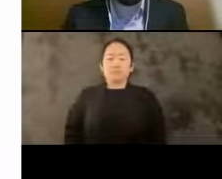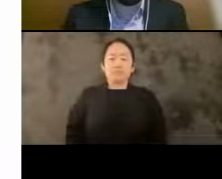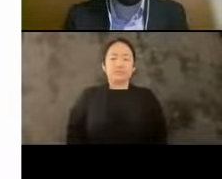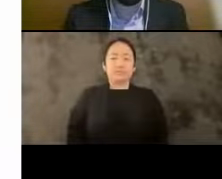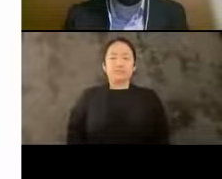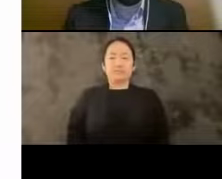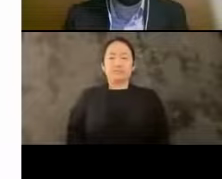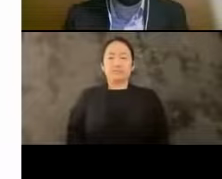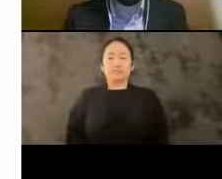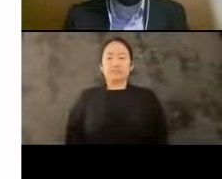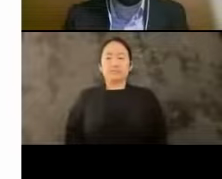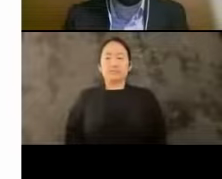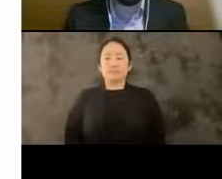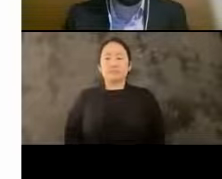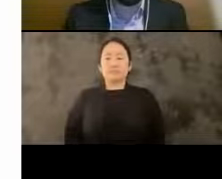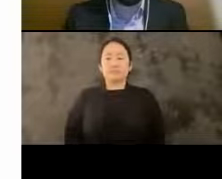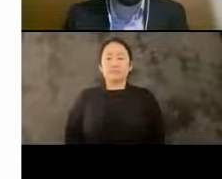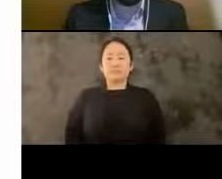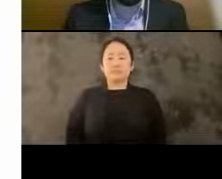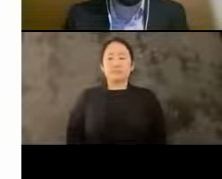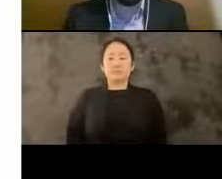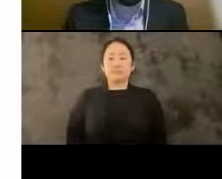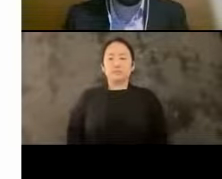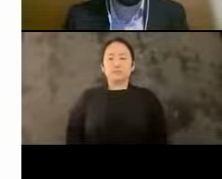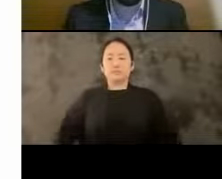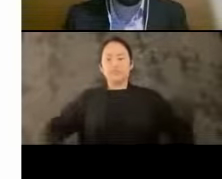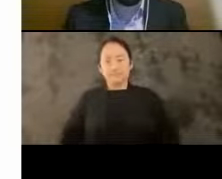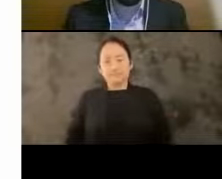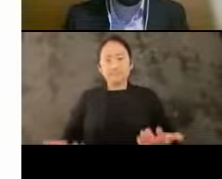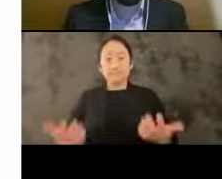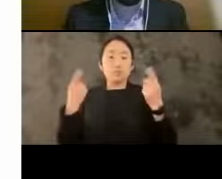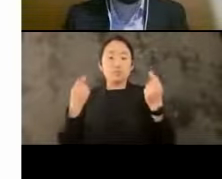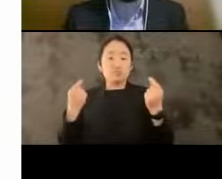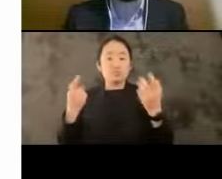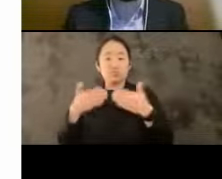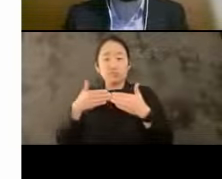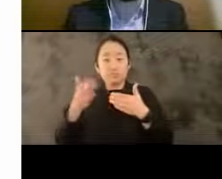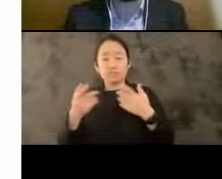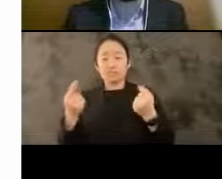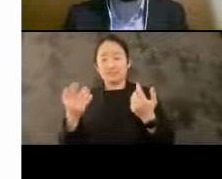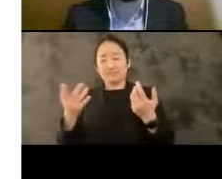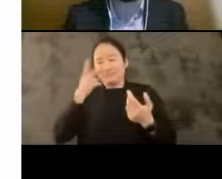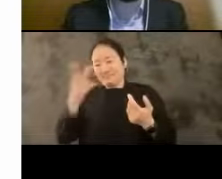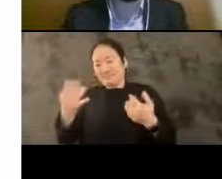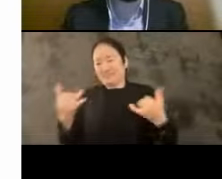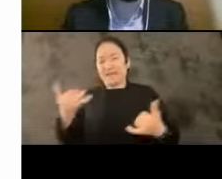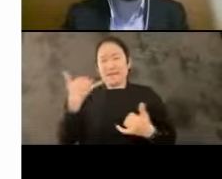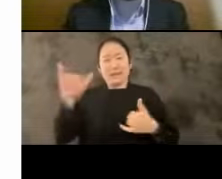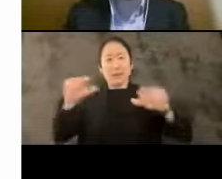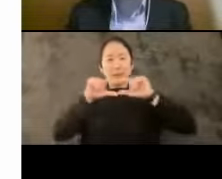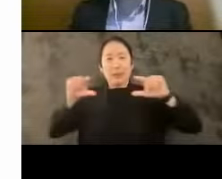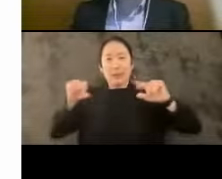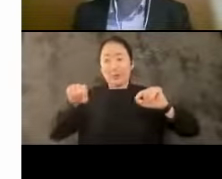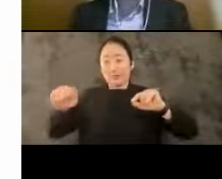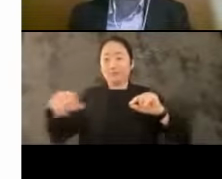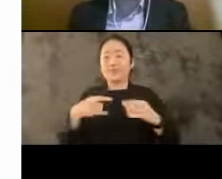Oh, all right. So the next steps for the study. Here we are at October 2021,